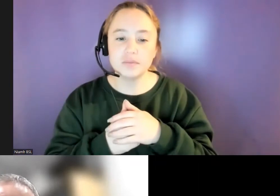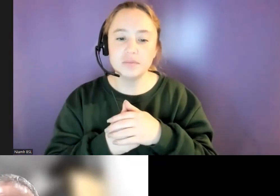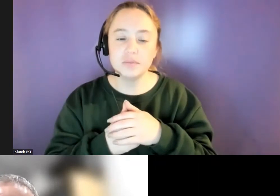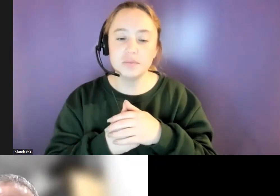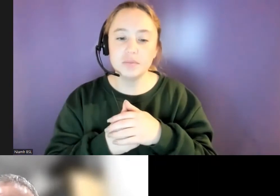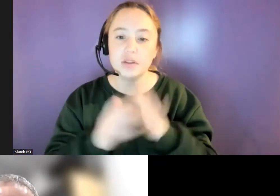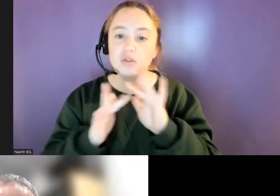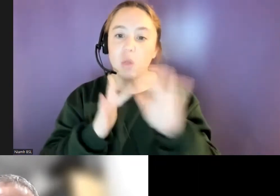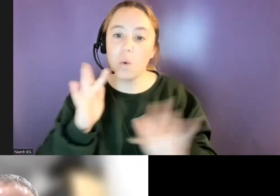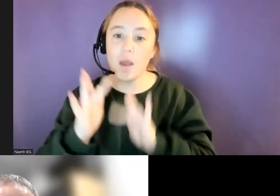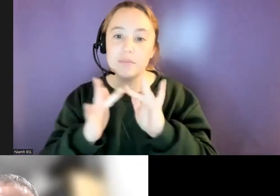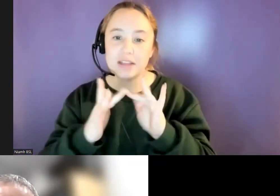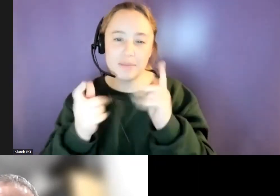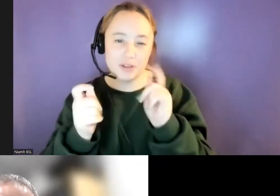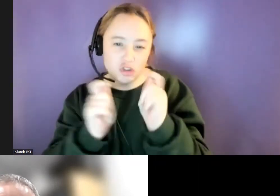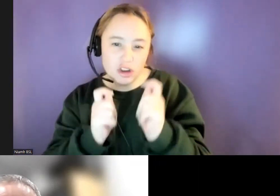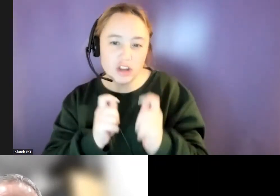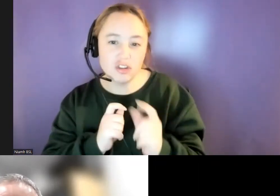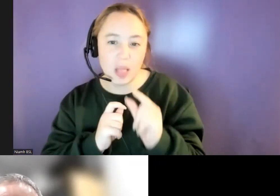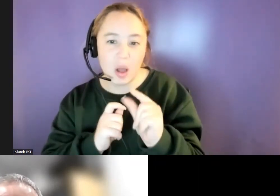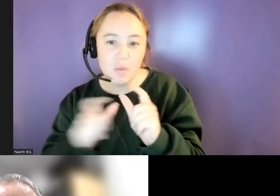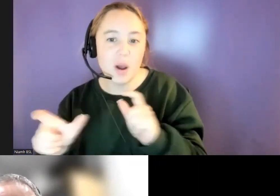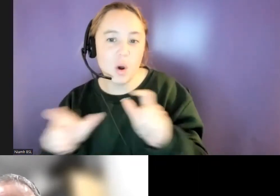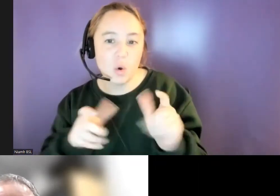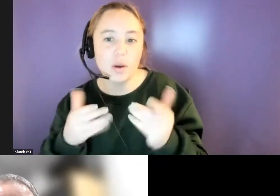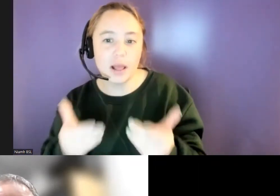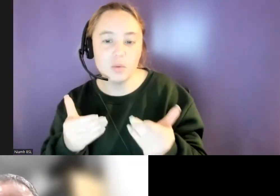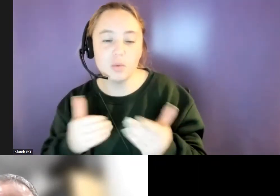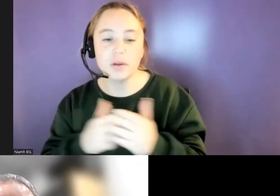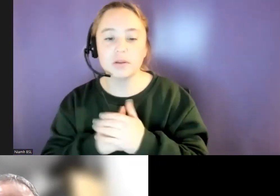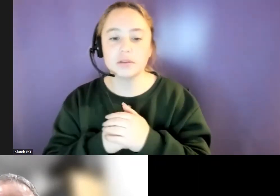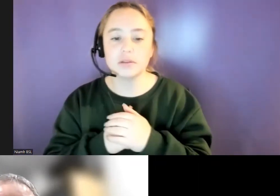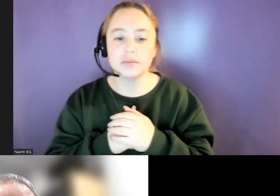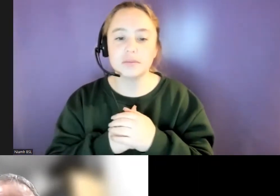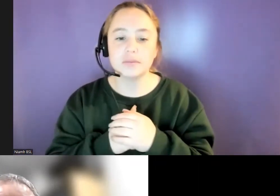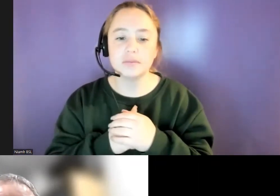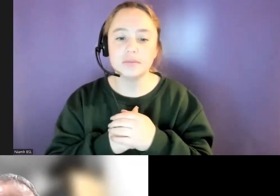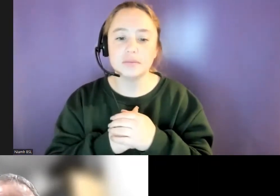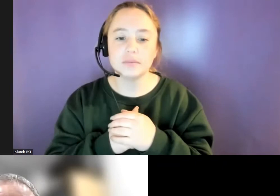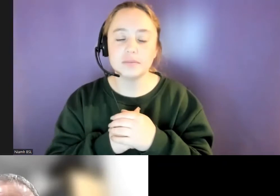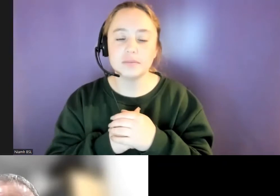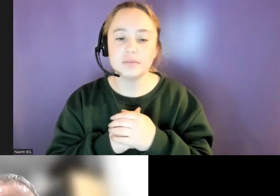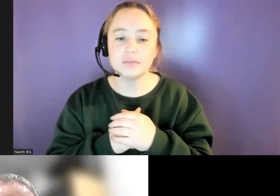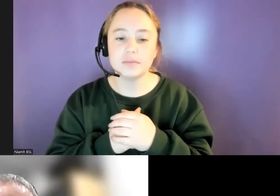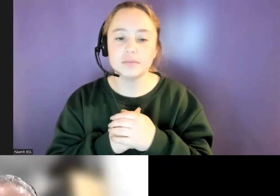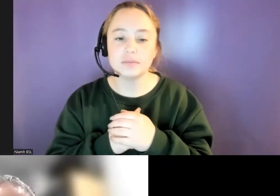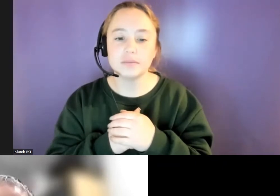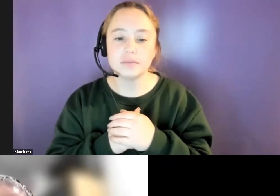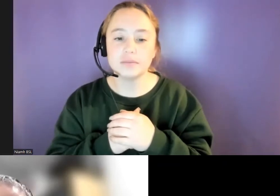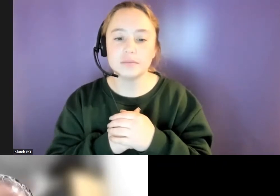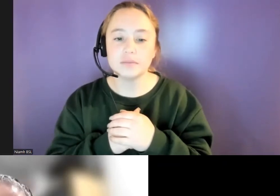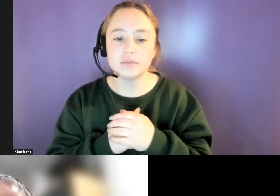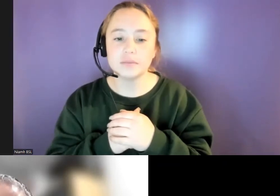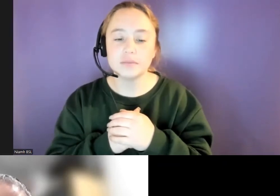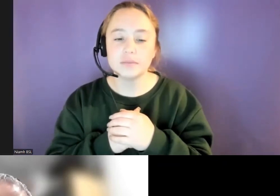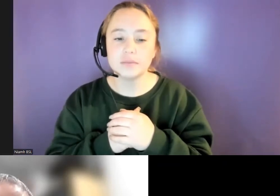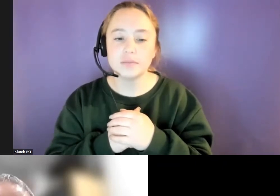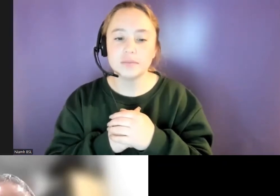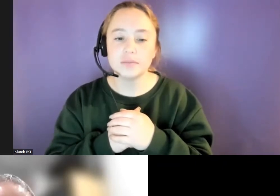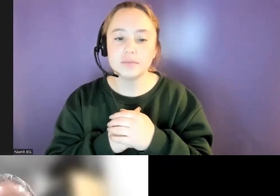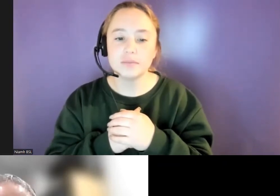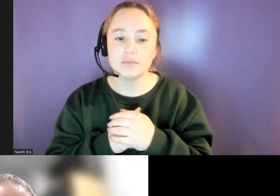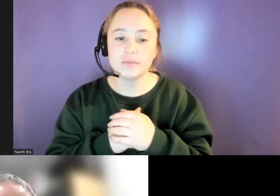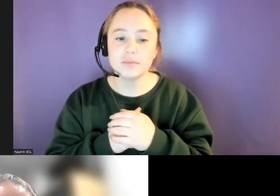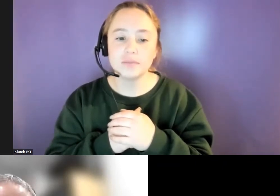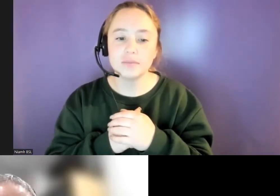their web platform there, so that's ongoing at the minute. And just another thing, just a wee plug for NorthLink